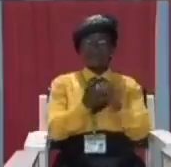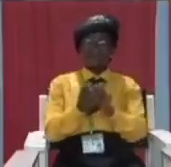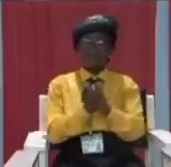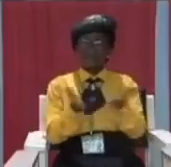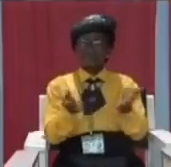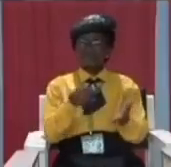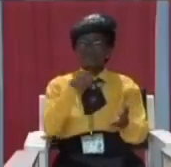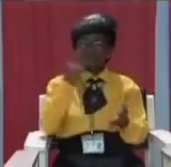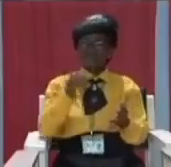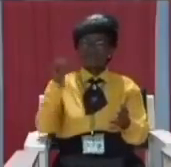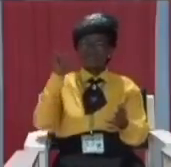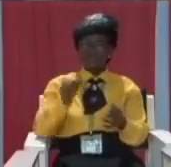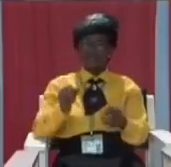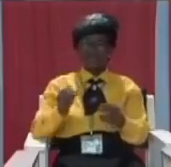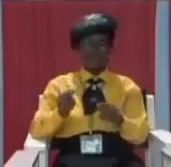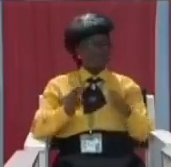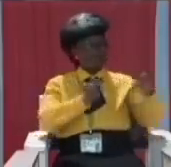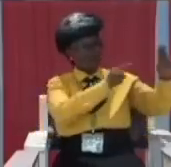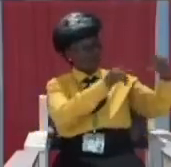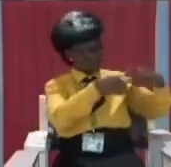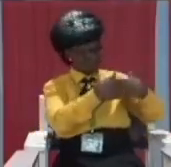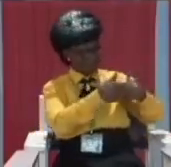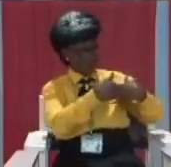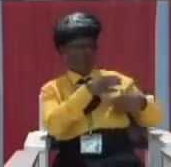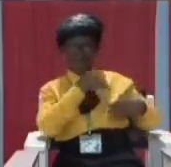back and they saw